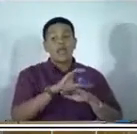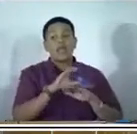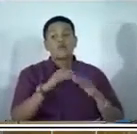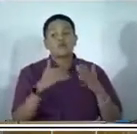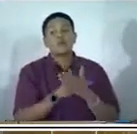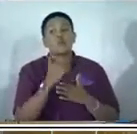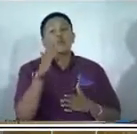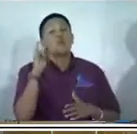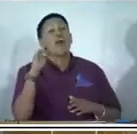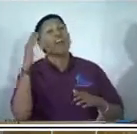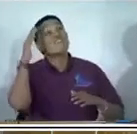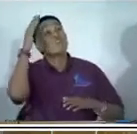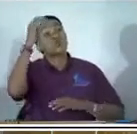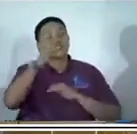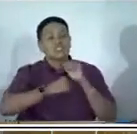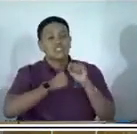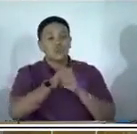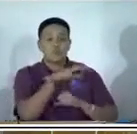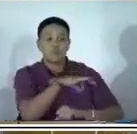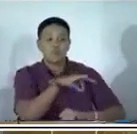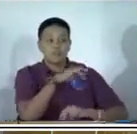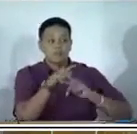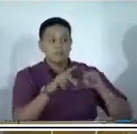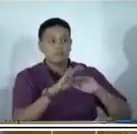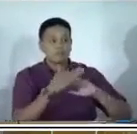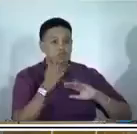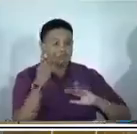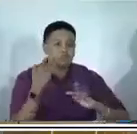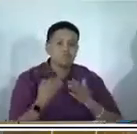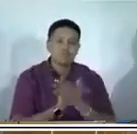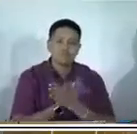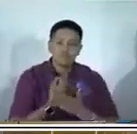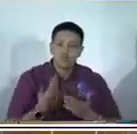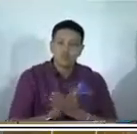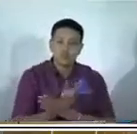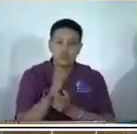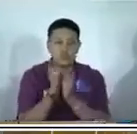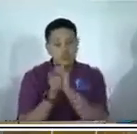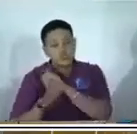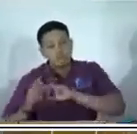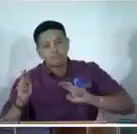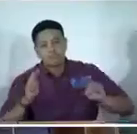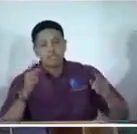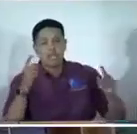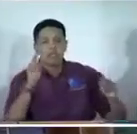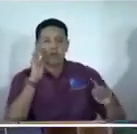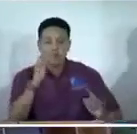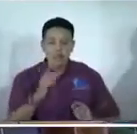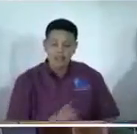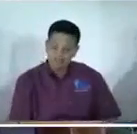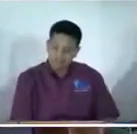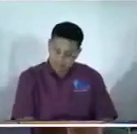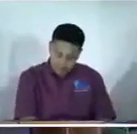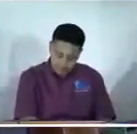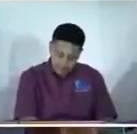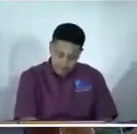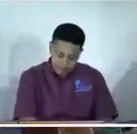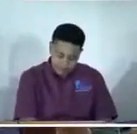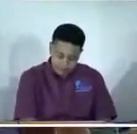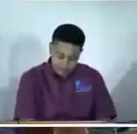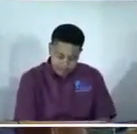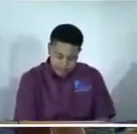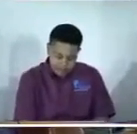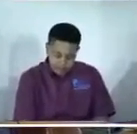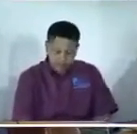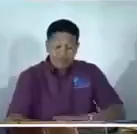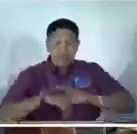to benefit the people of Jamaica and the Caribbean. That is building back